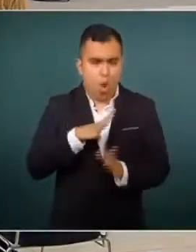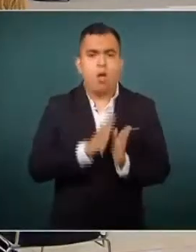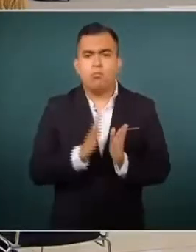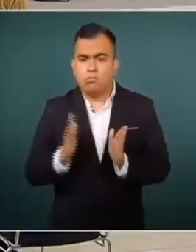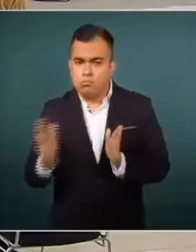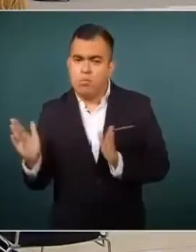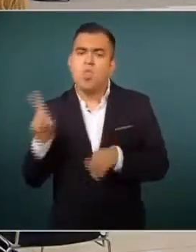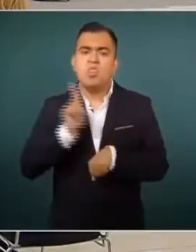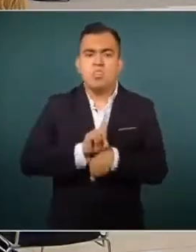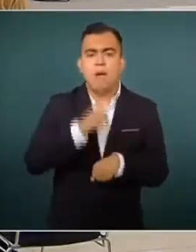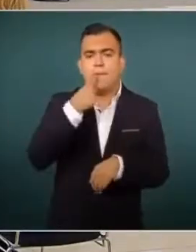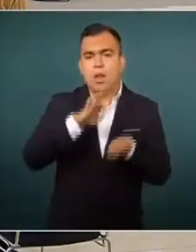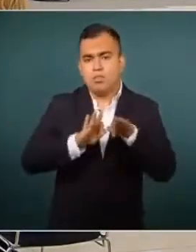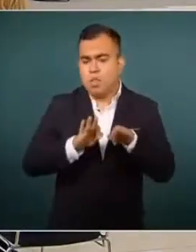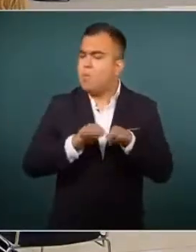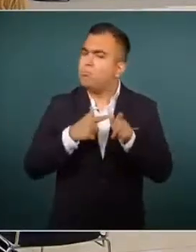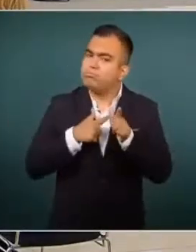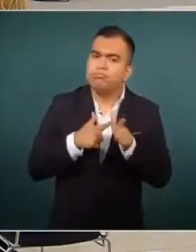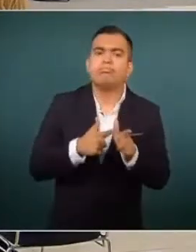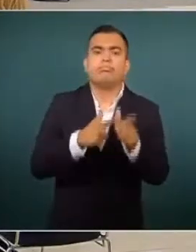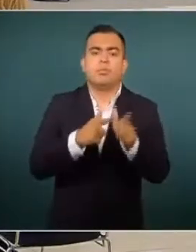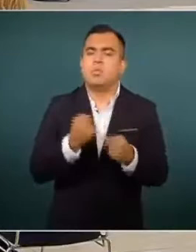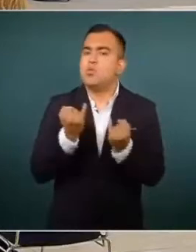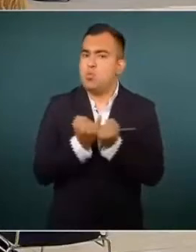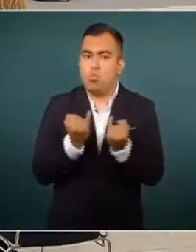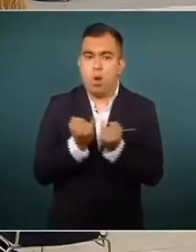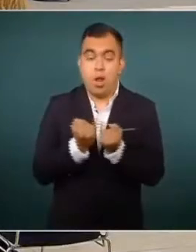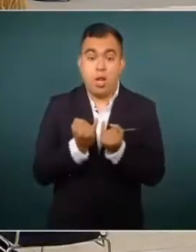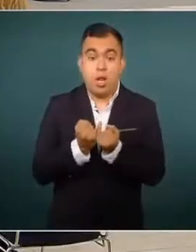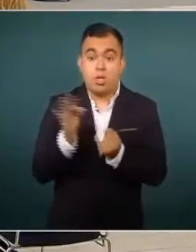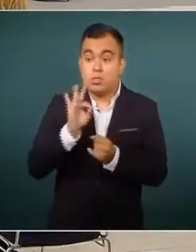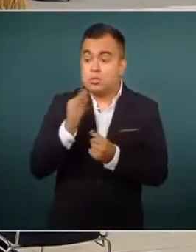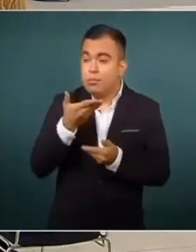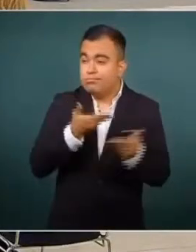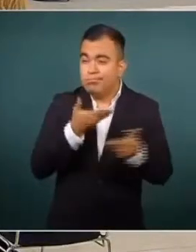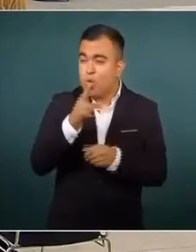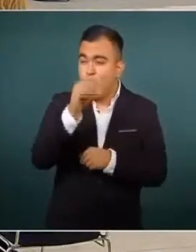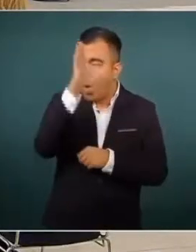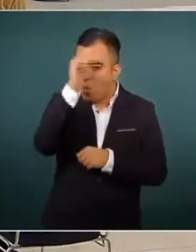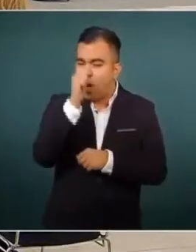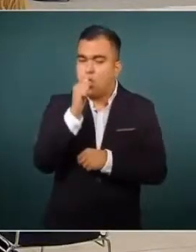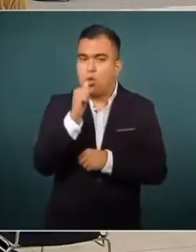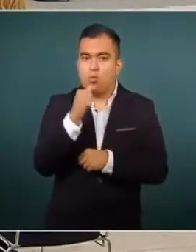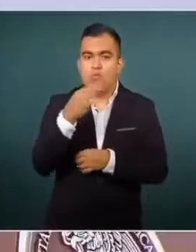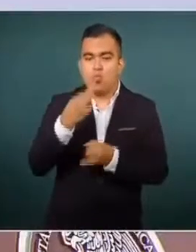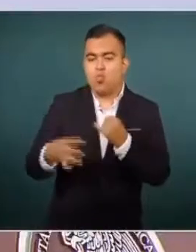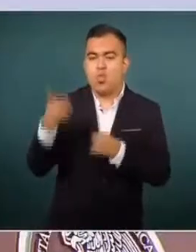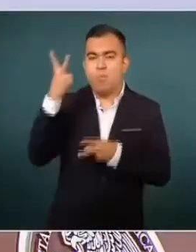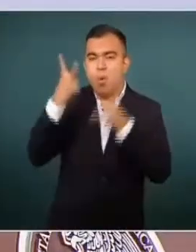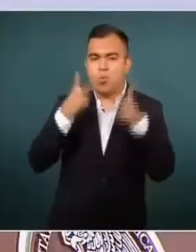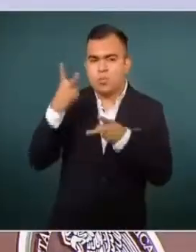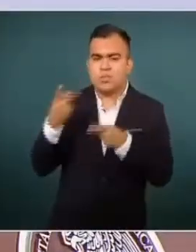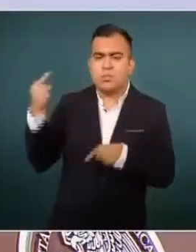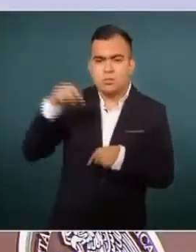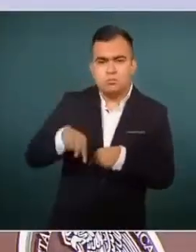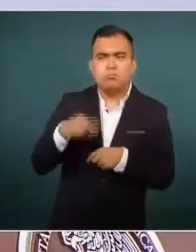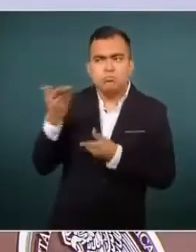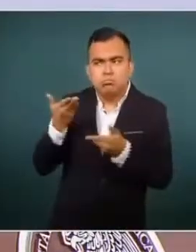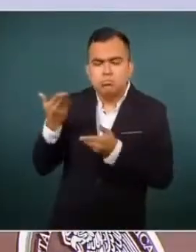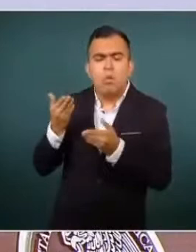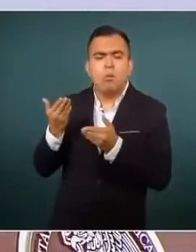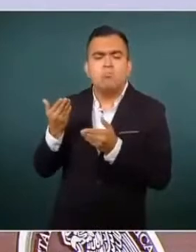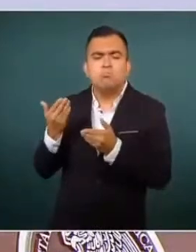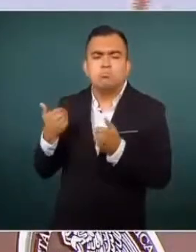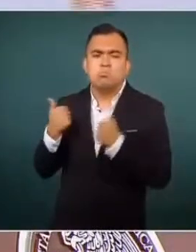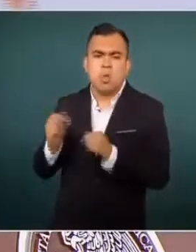permanente, igual que ha sucedido. Cuando ha habido alguna diferencia la hemos platicado. En la última visita de Alejandro así sucedió, aclaramos las cosas, y